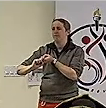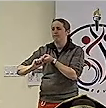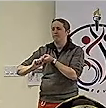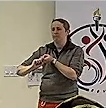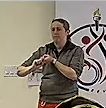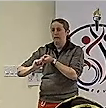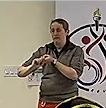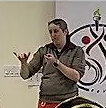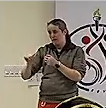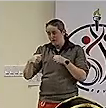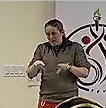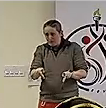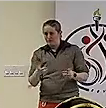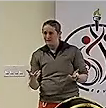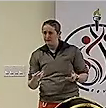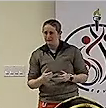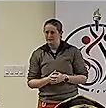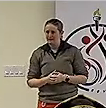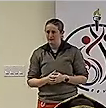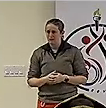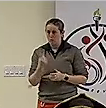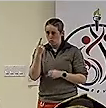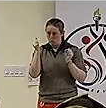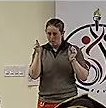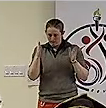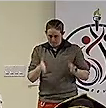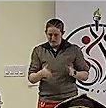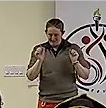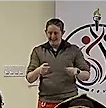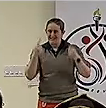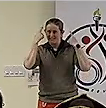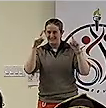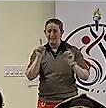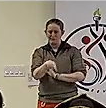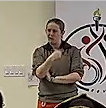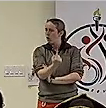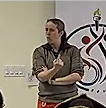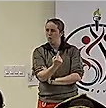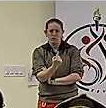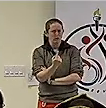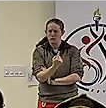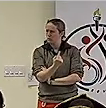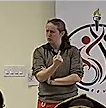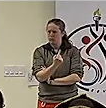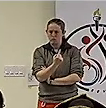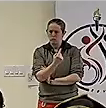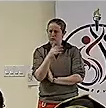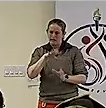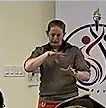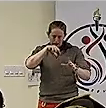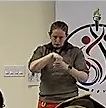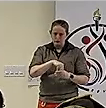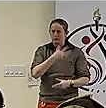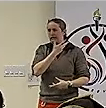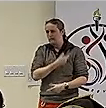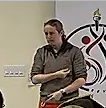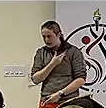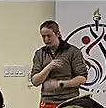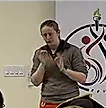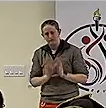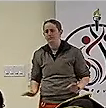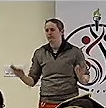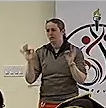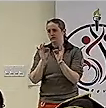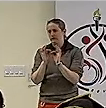and opportunity. None of us succeeds entirely alone. Community matters, inclusion matters, compassion matters.